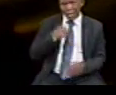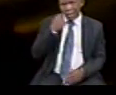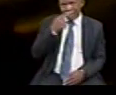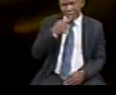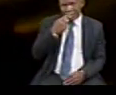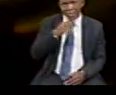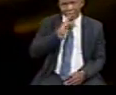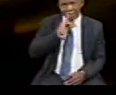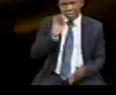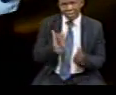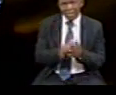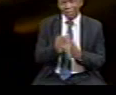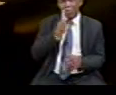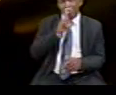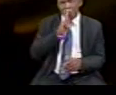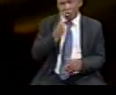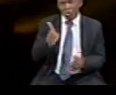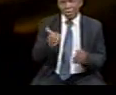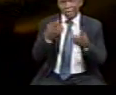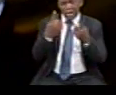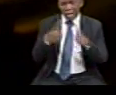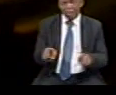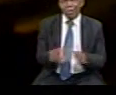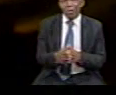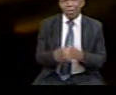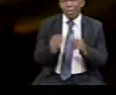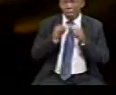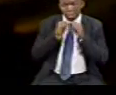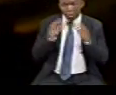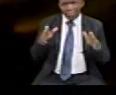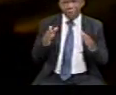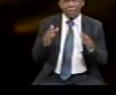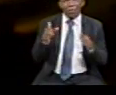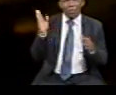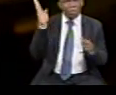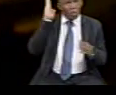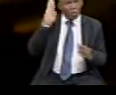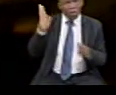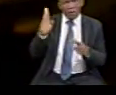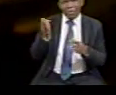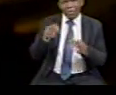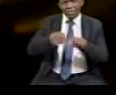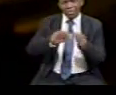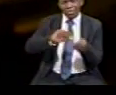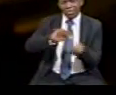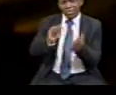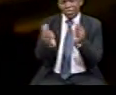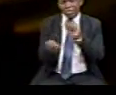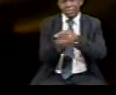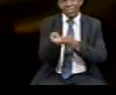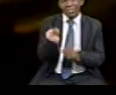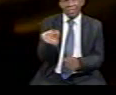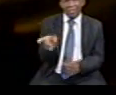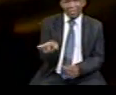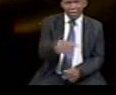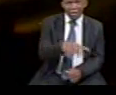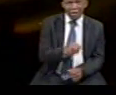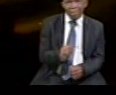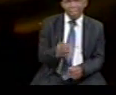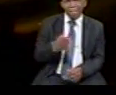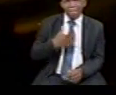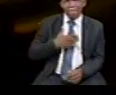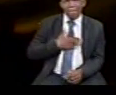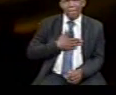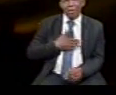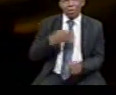definitely come to pass. Nothing can change them. Nothing can alter them. My words are words that are sanctioned